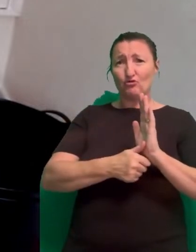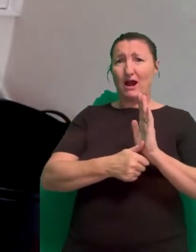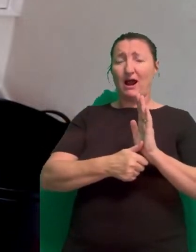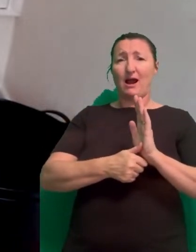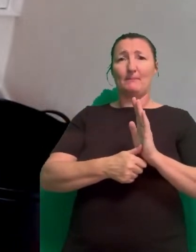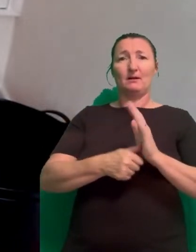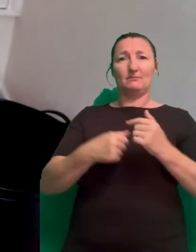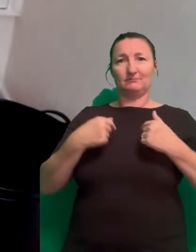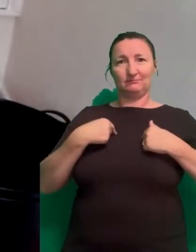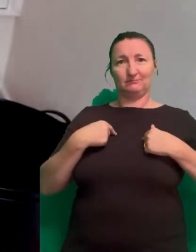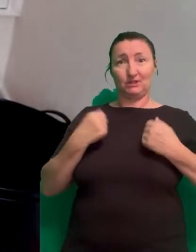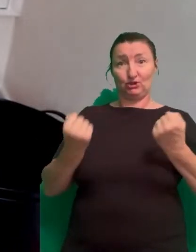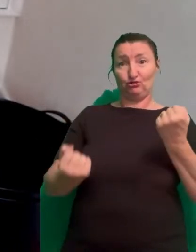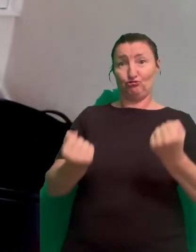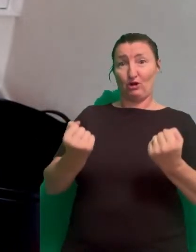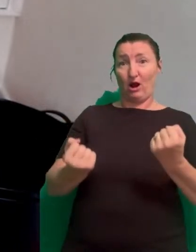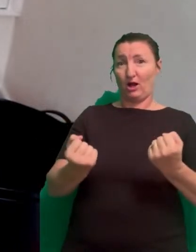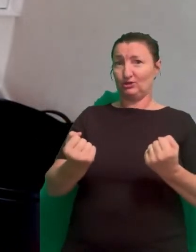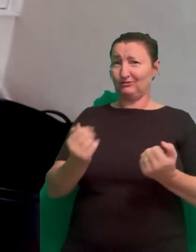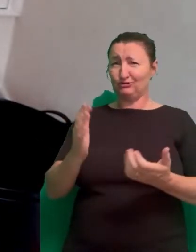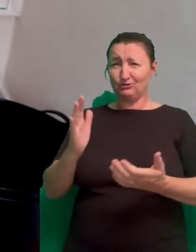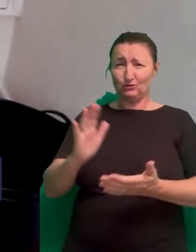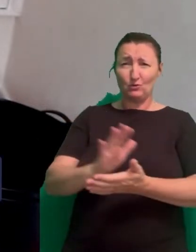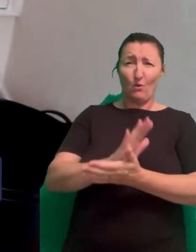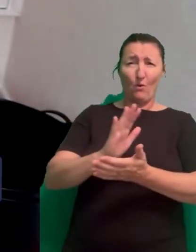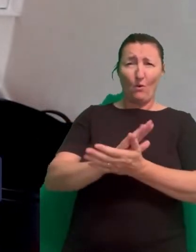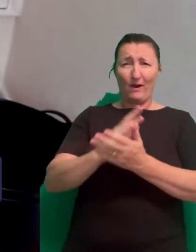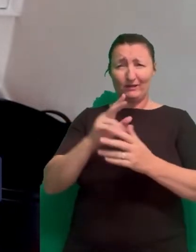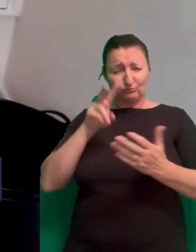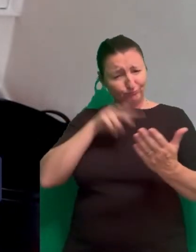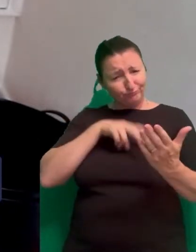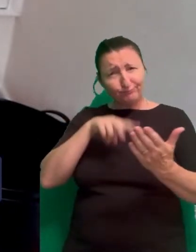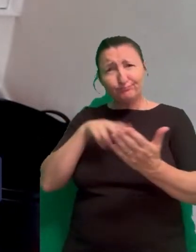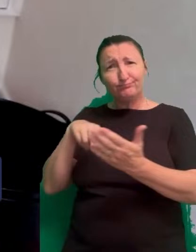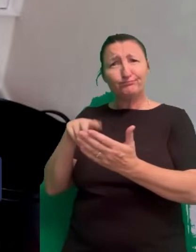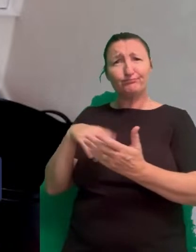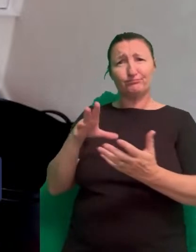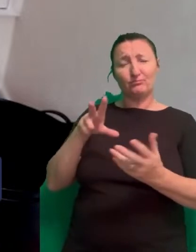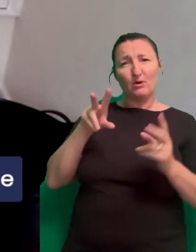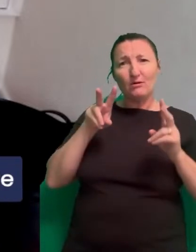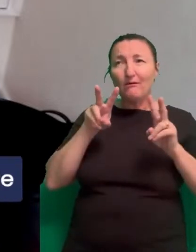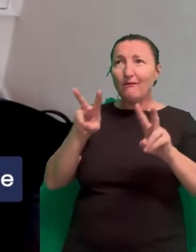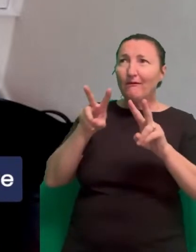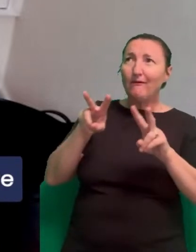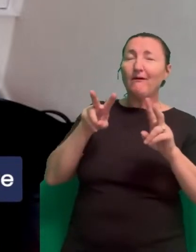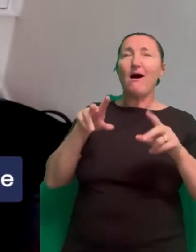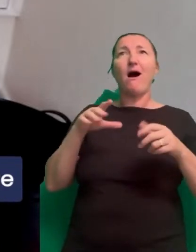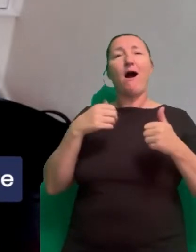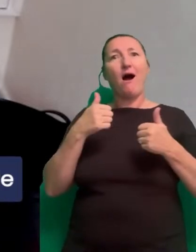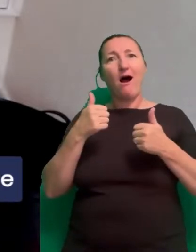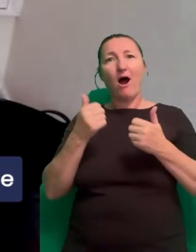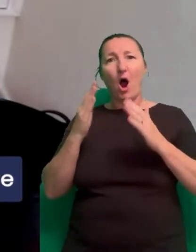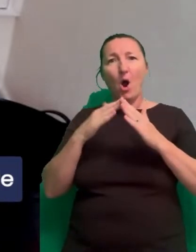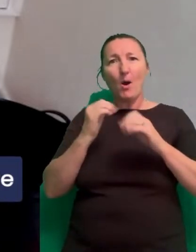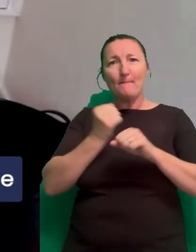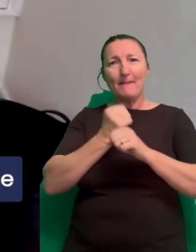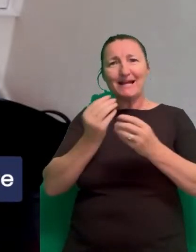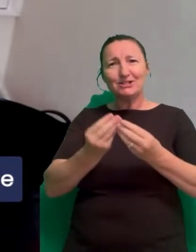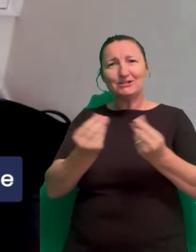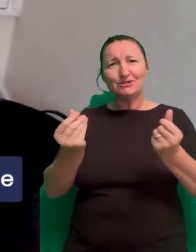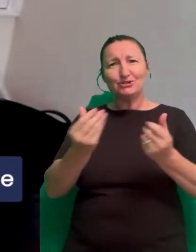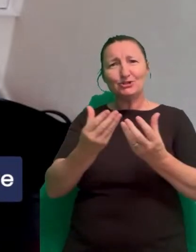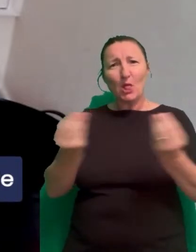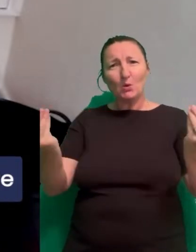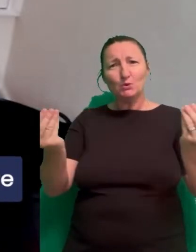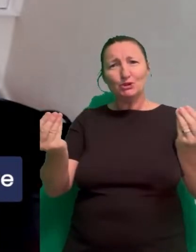their submissions to this year's programme. Being on the judging panel, it was an absolute joy to receive those